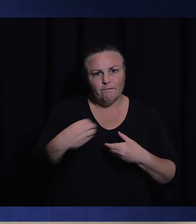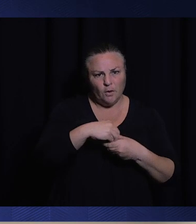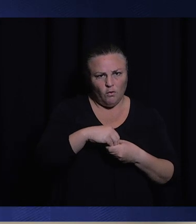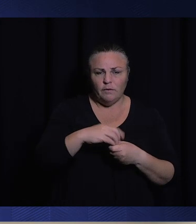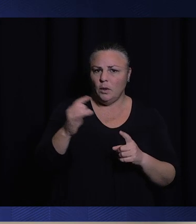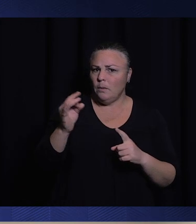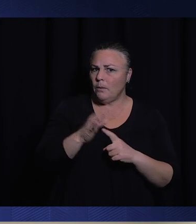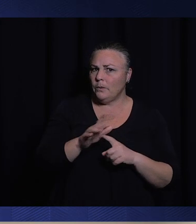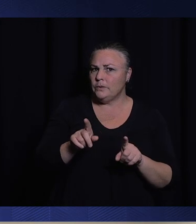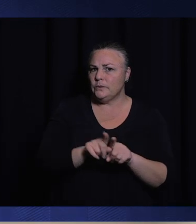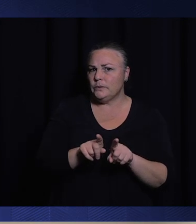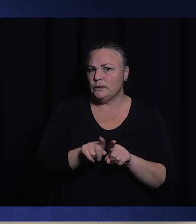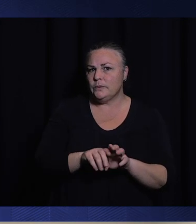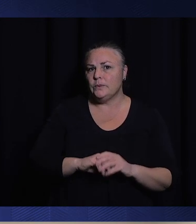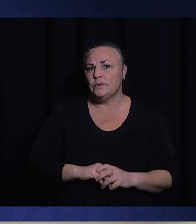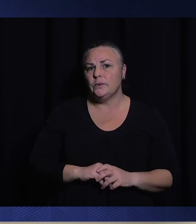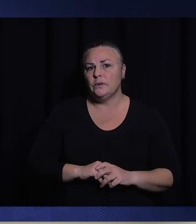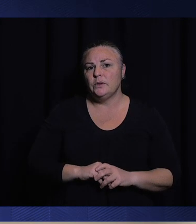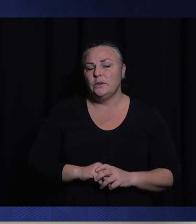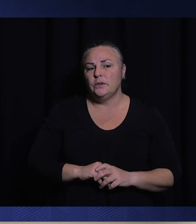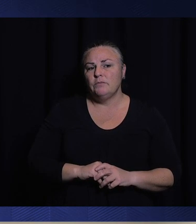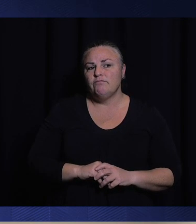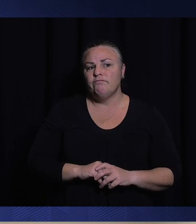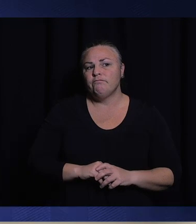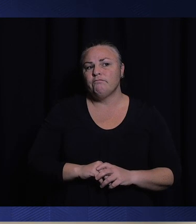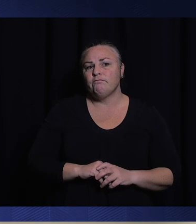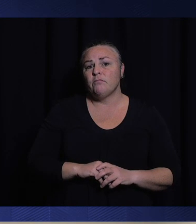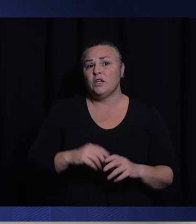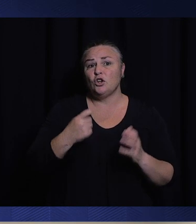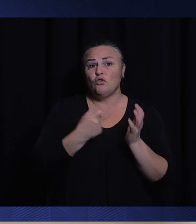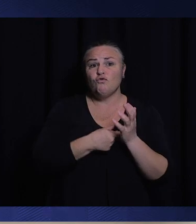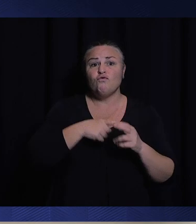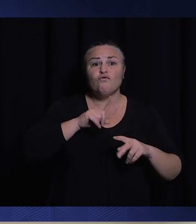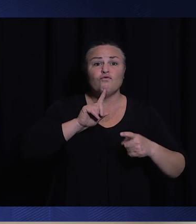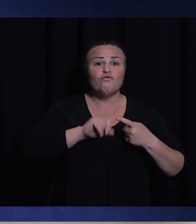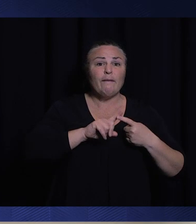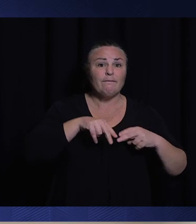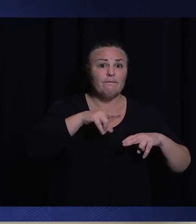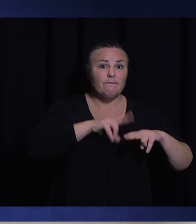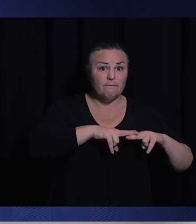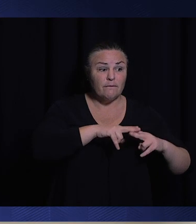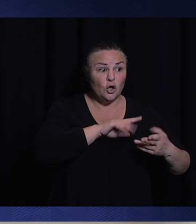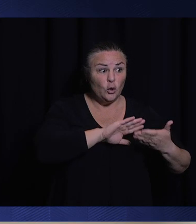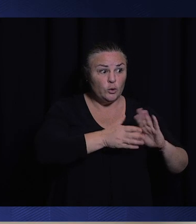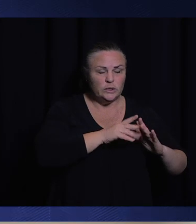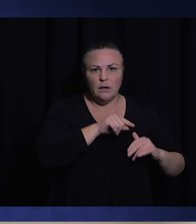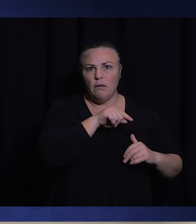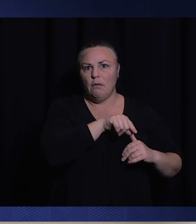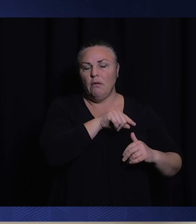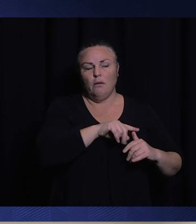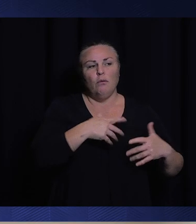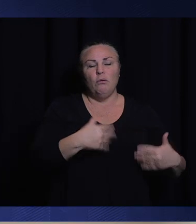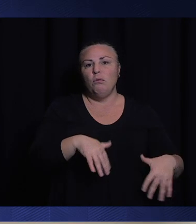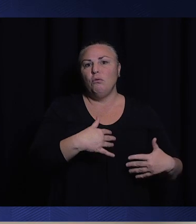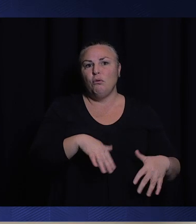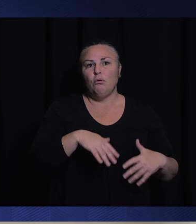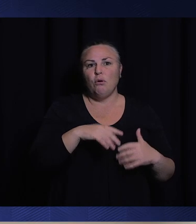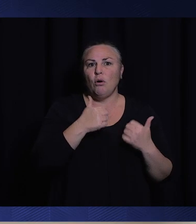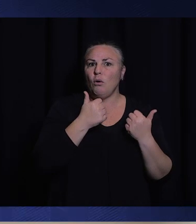solutions, to improve public health through the provision of sanitation services, to